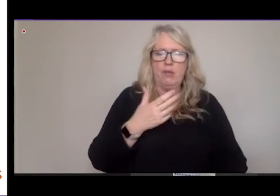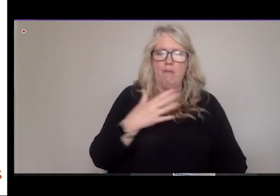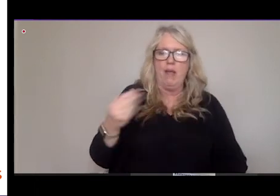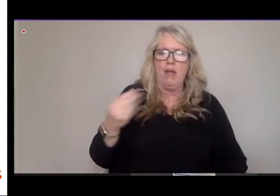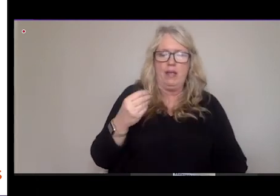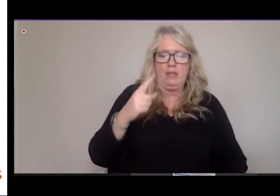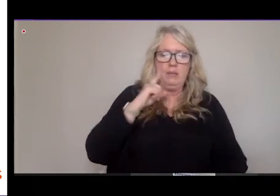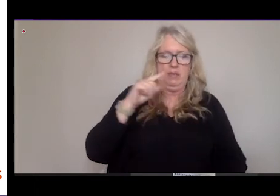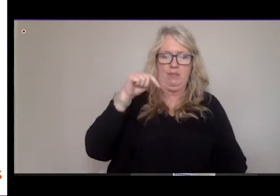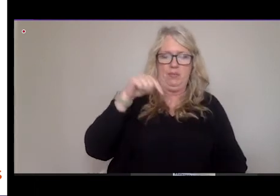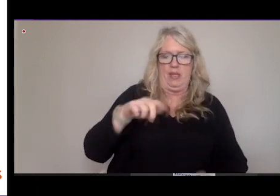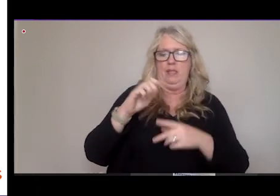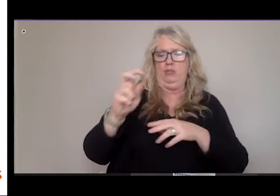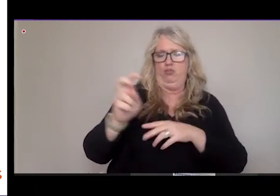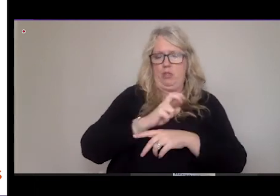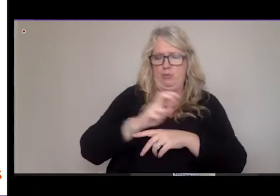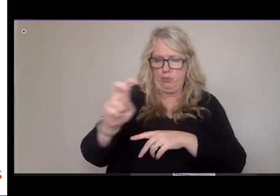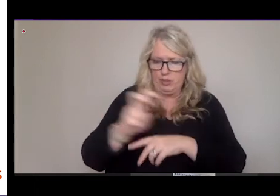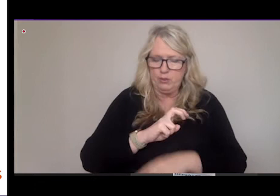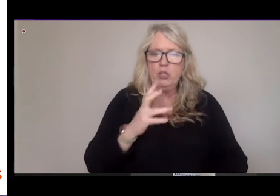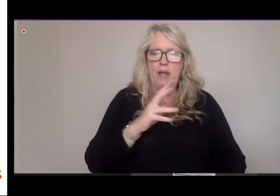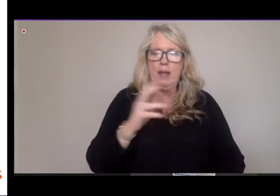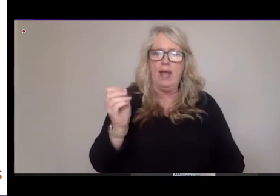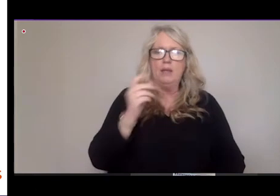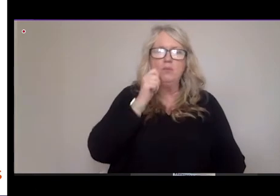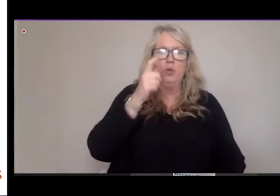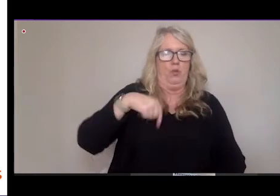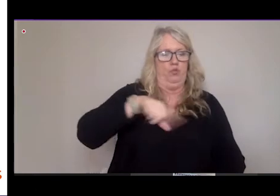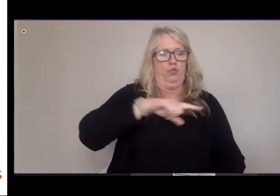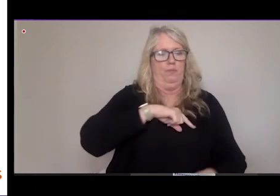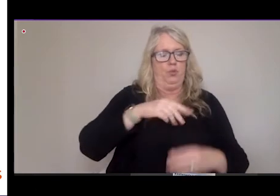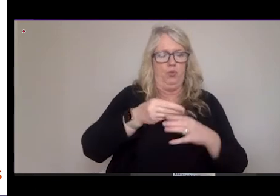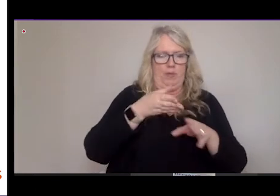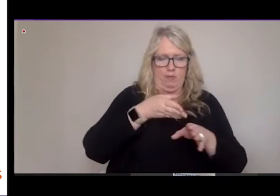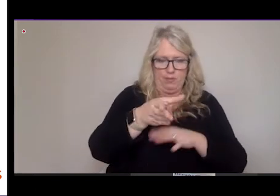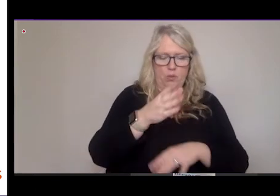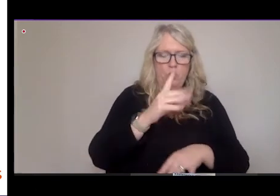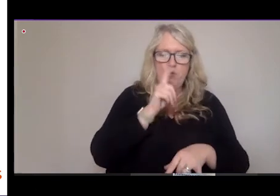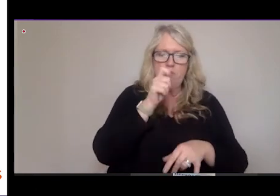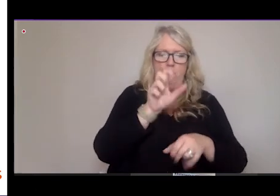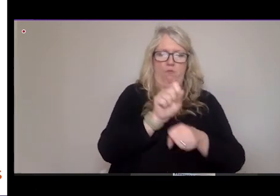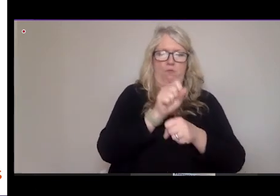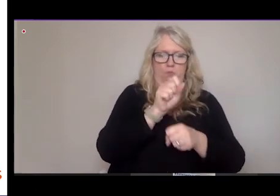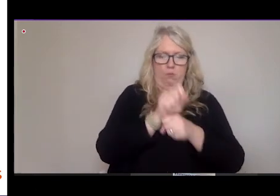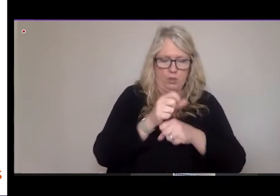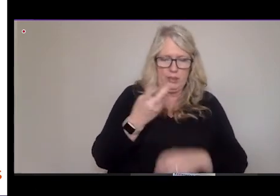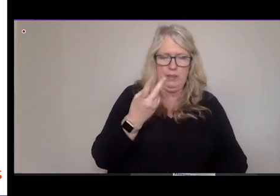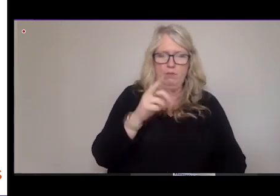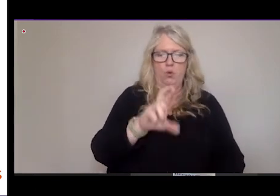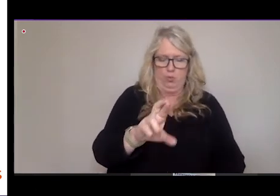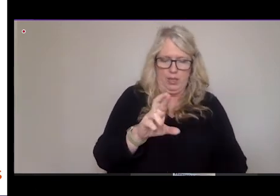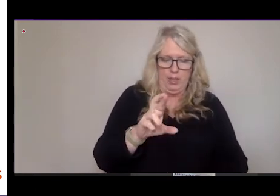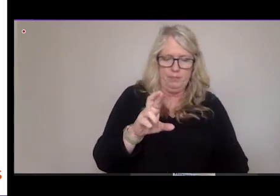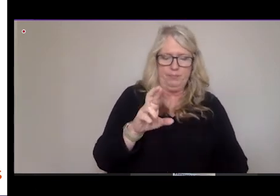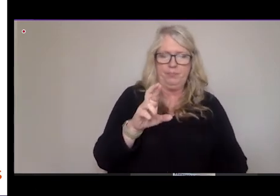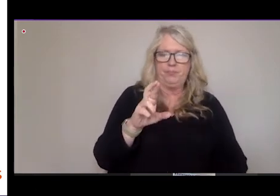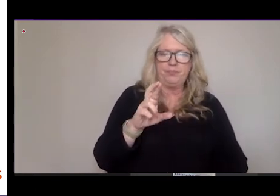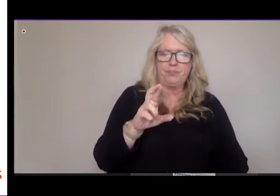challenges that are particular to transportation. And I know that those of you who are in the field and are working in a